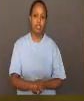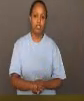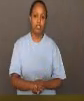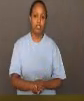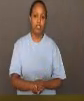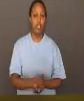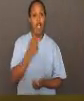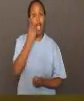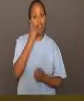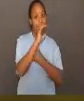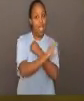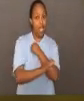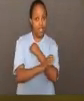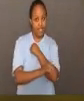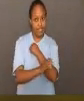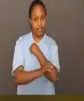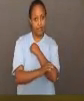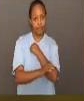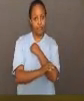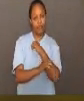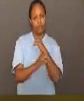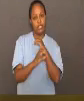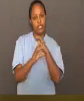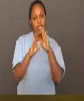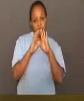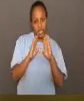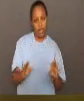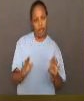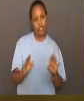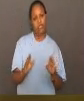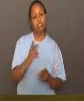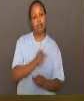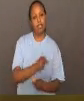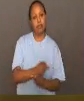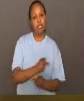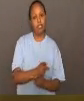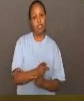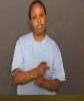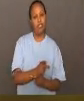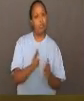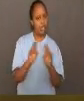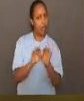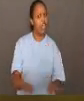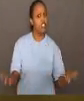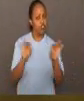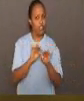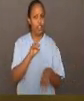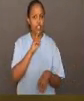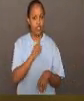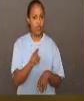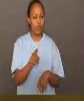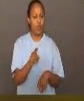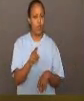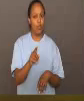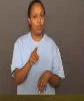Defending one's country in order to maintain national security is necessary for